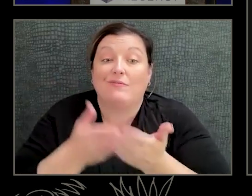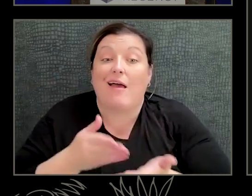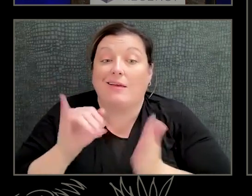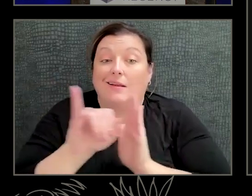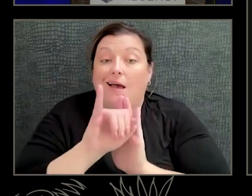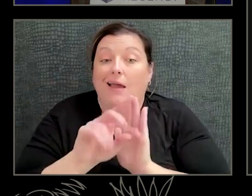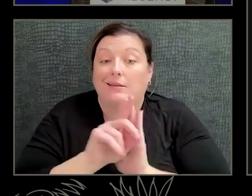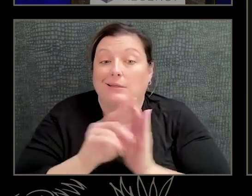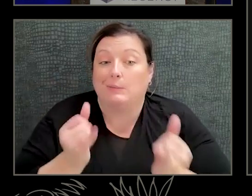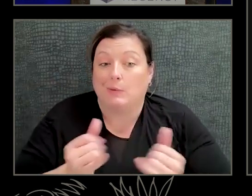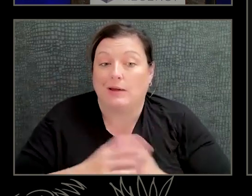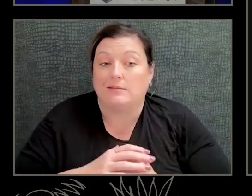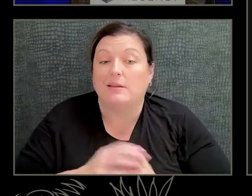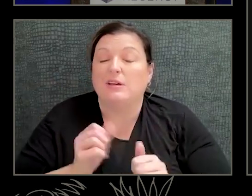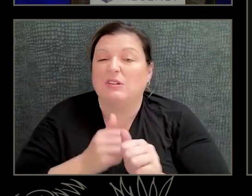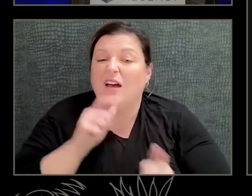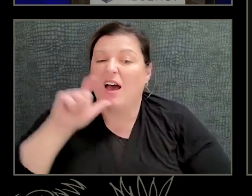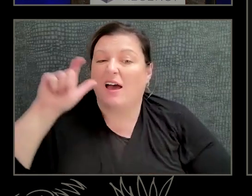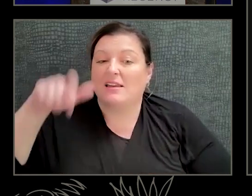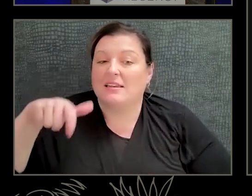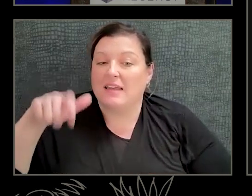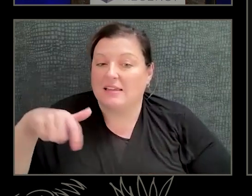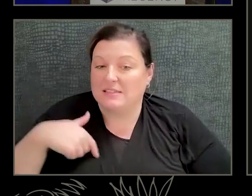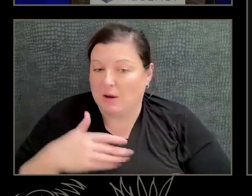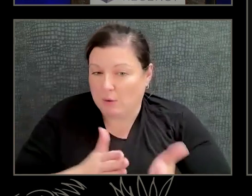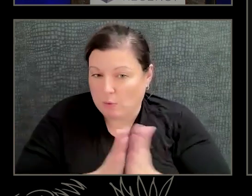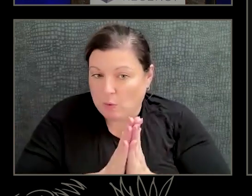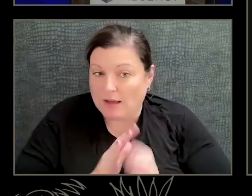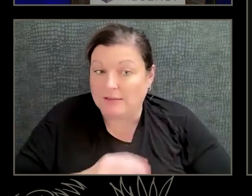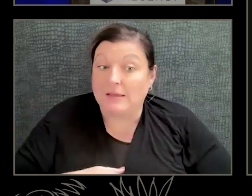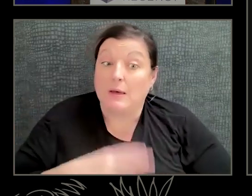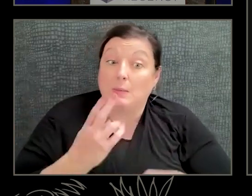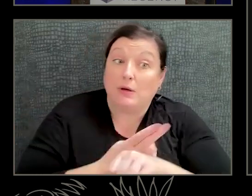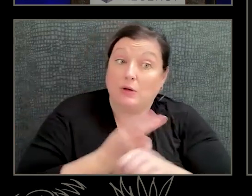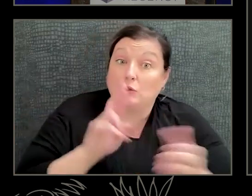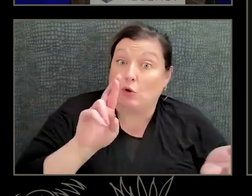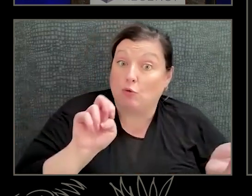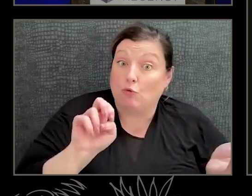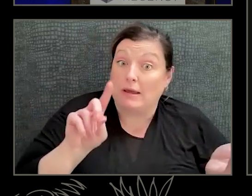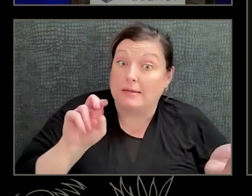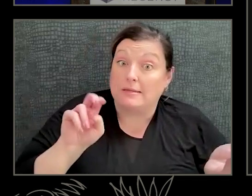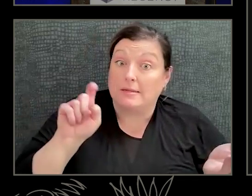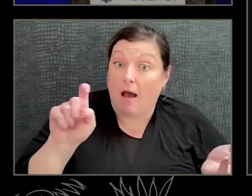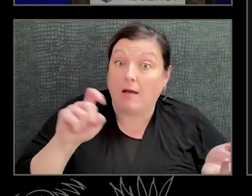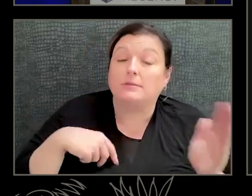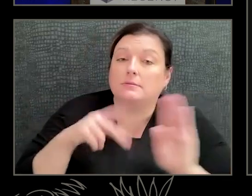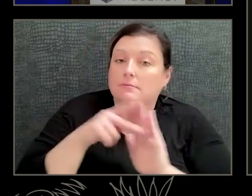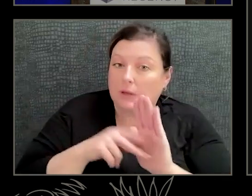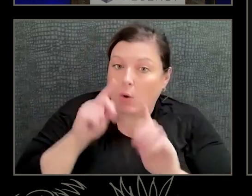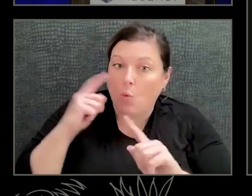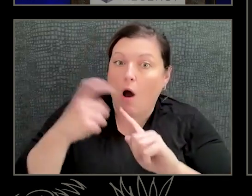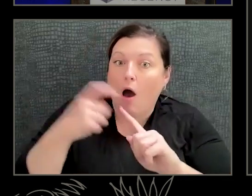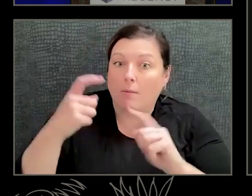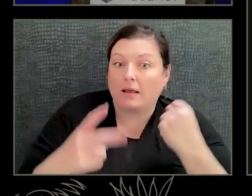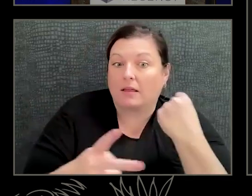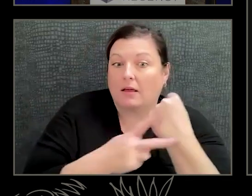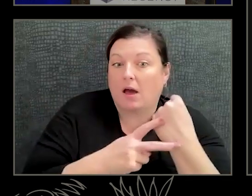requests. And because we are using Redux Toolkit or TanStack query, these policies are going to be automatically cached in the